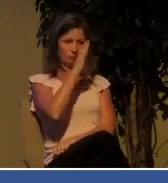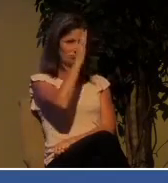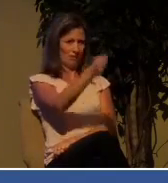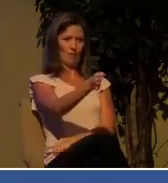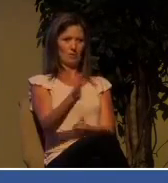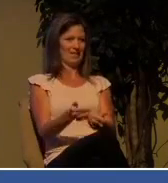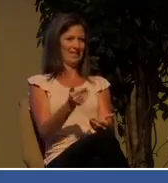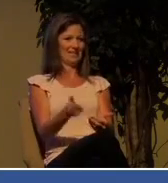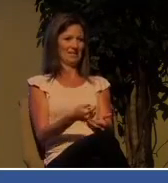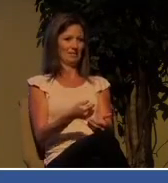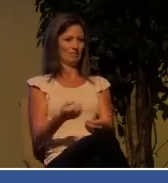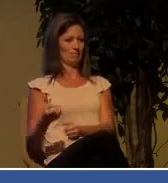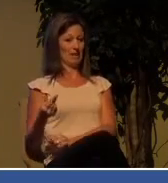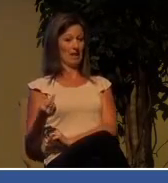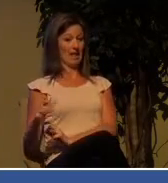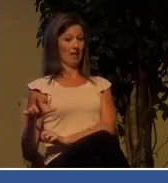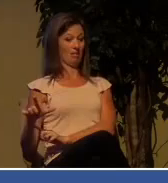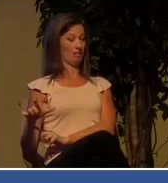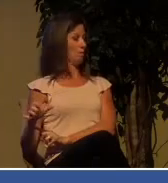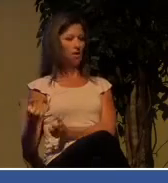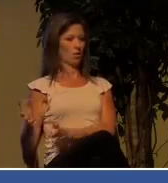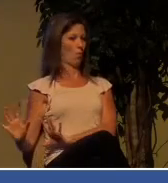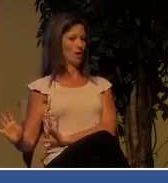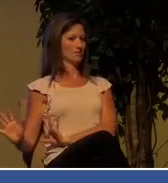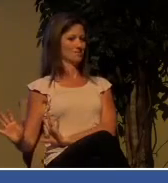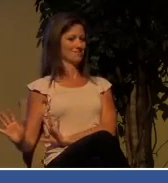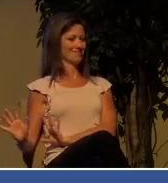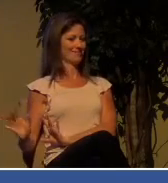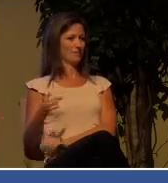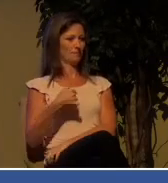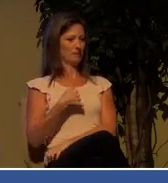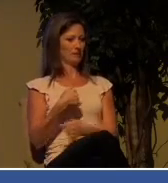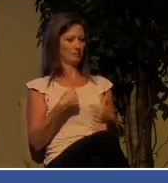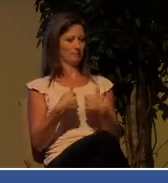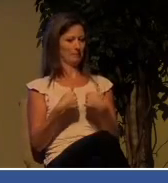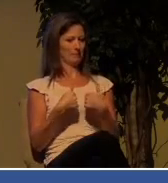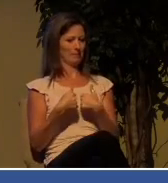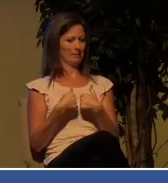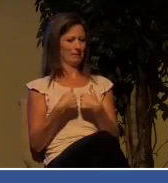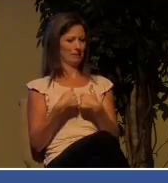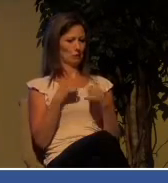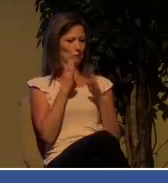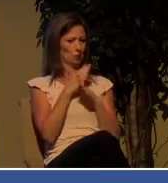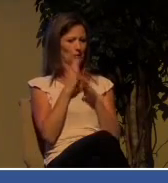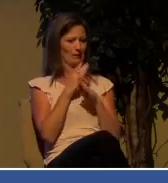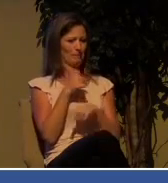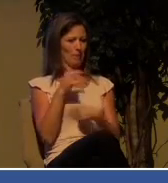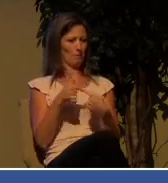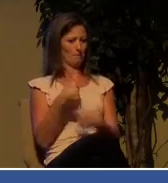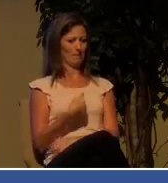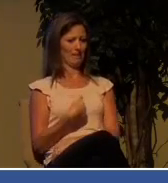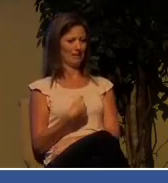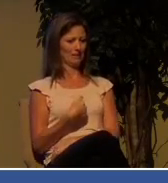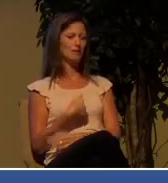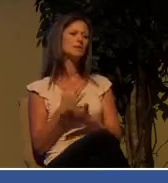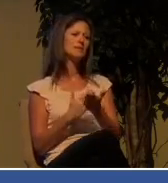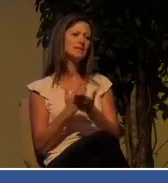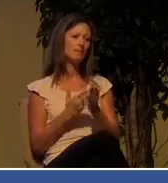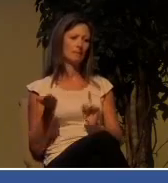straightforward and maybe somewhat selfish. Some of us were honestly convicted of our